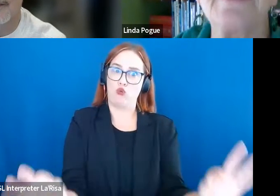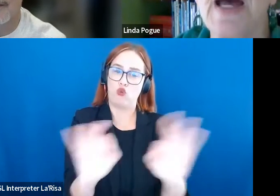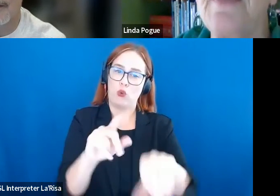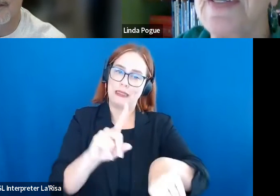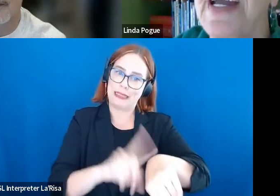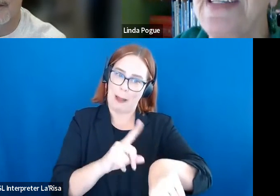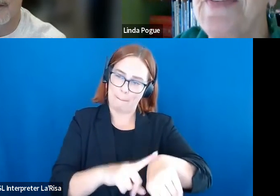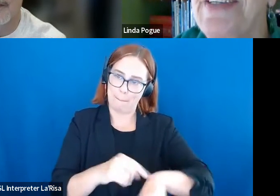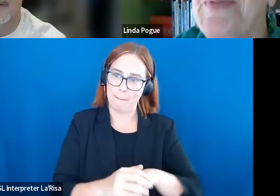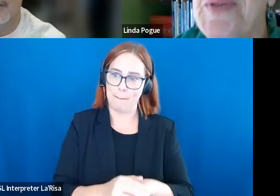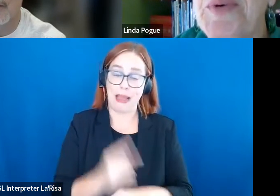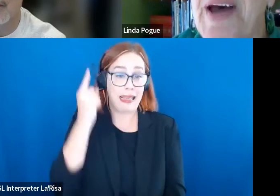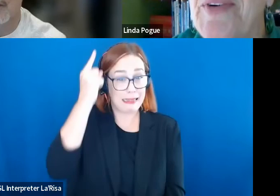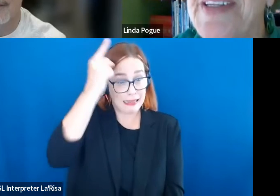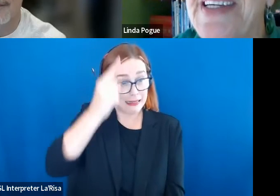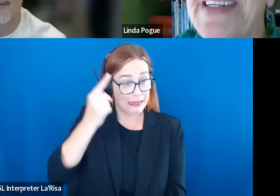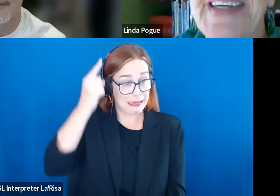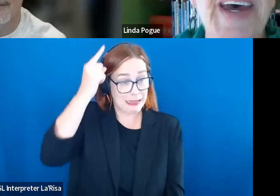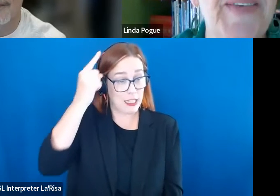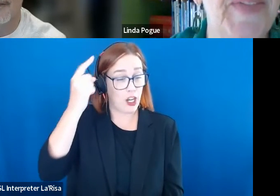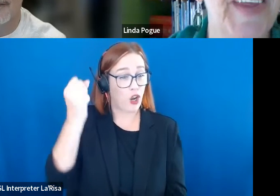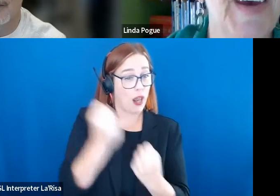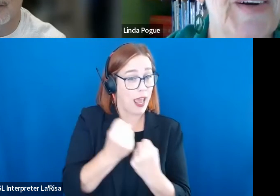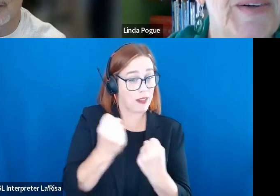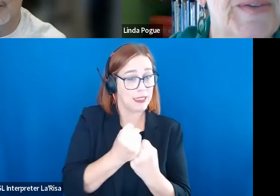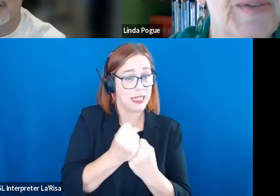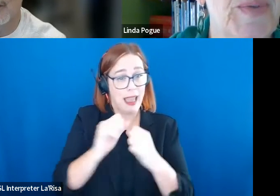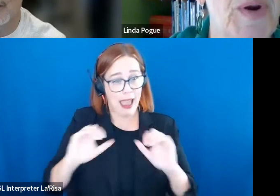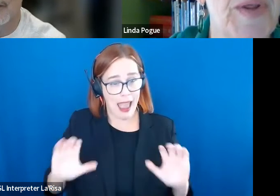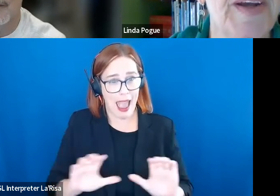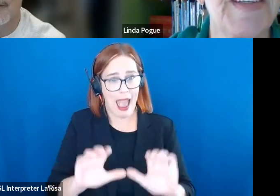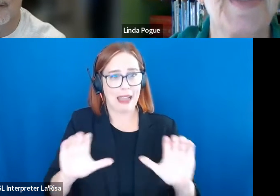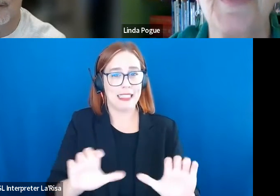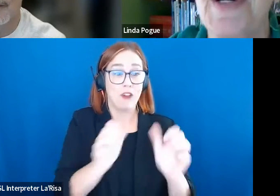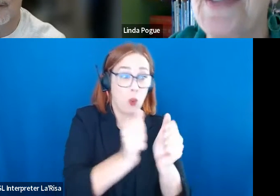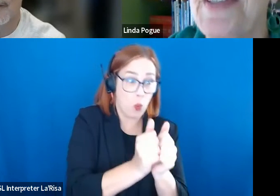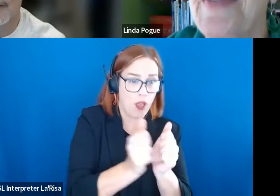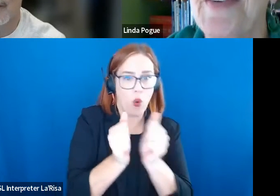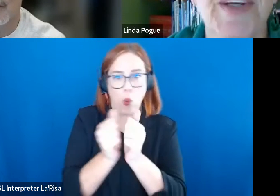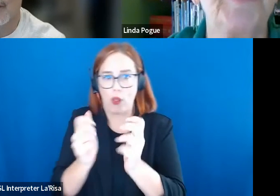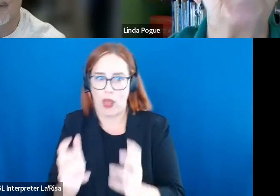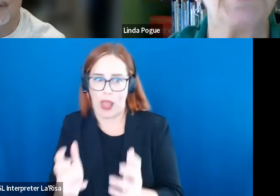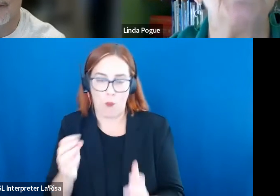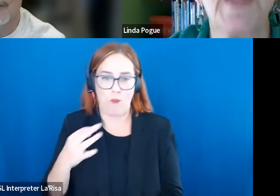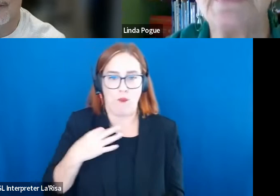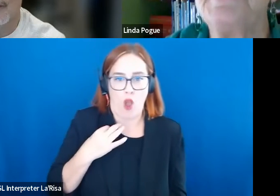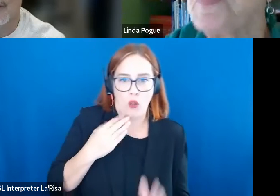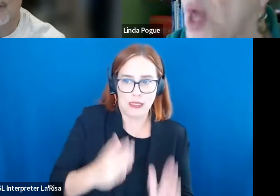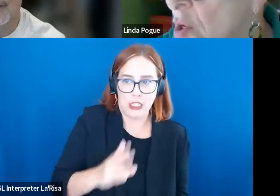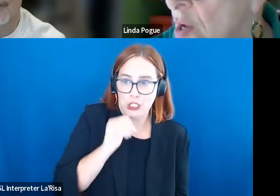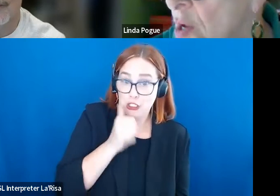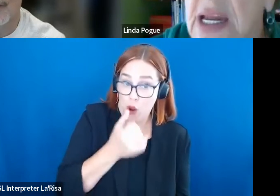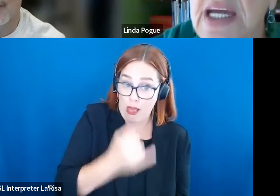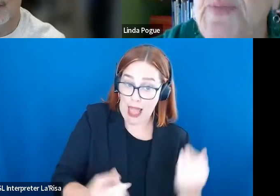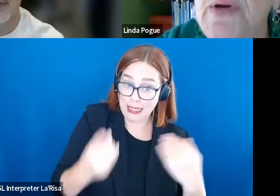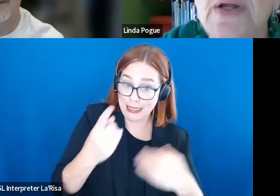considering advocacy activities with or without volunteers, tomorrow the last day to register to vote. So thank you for that.